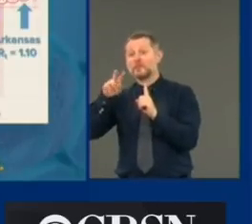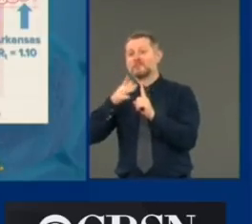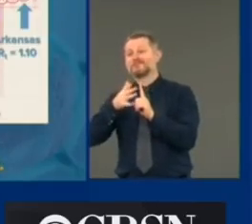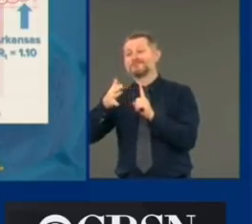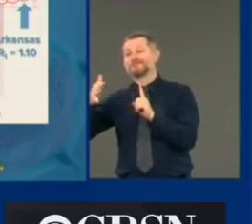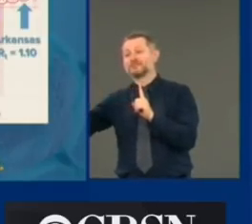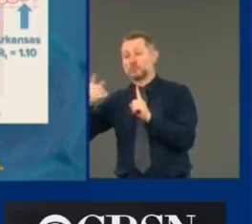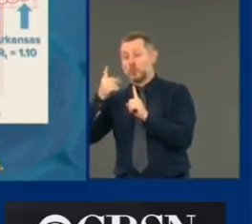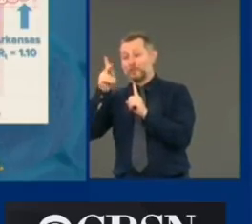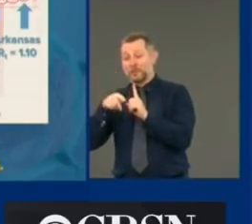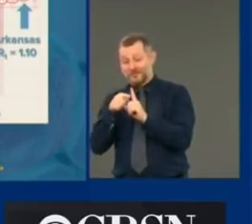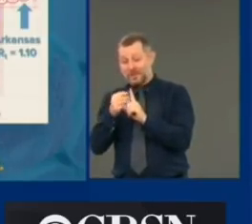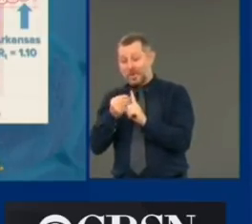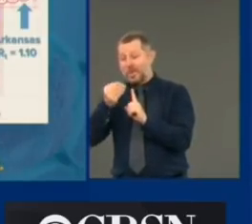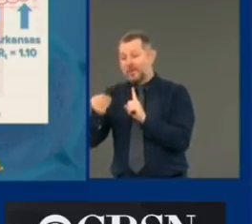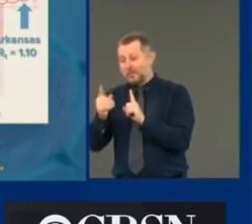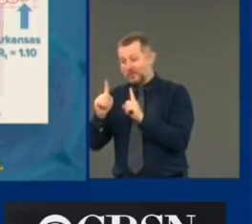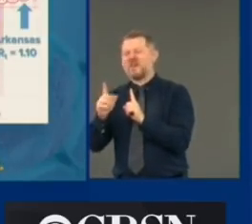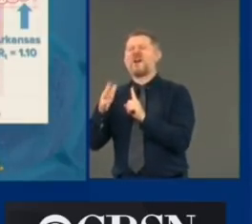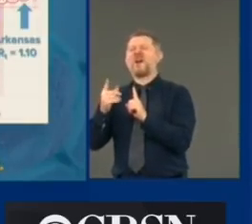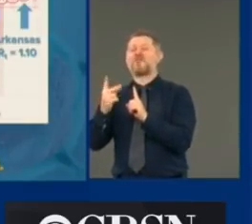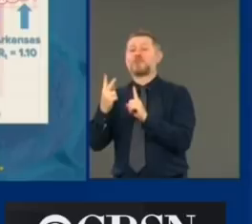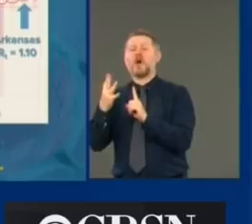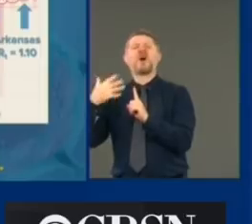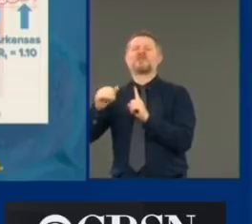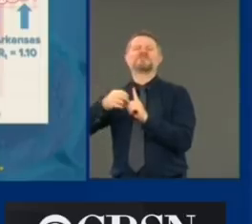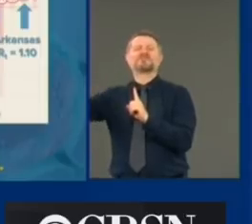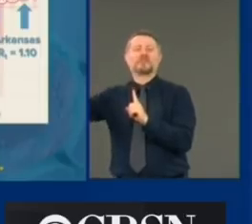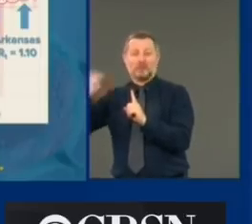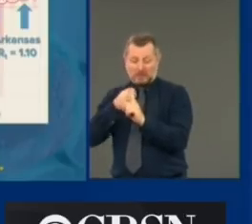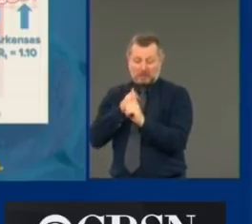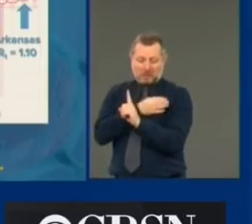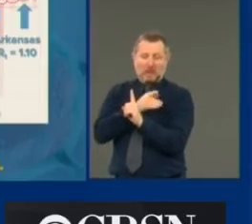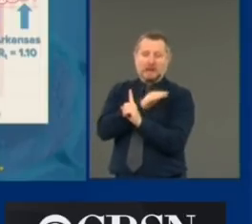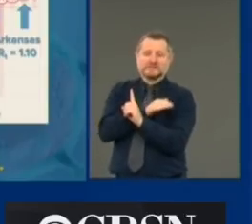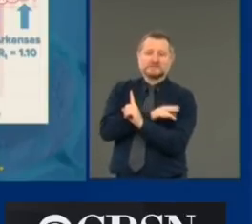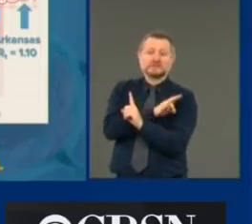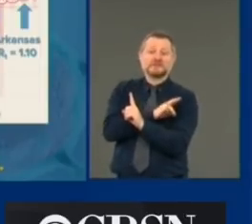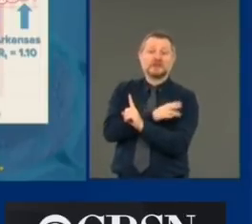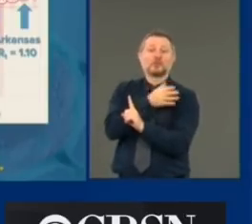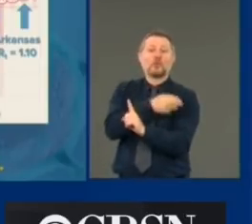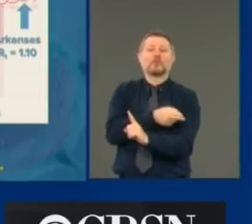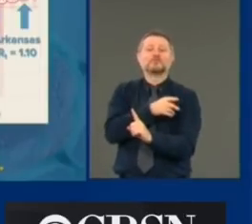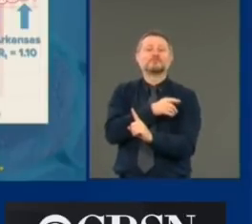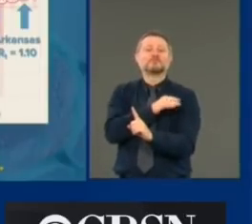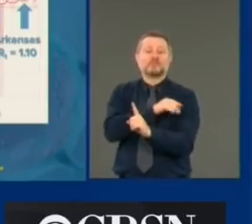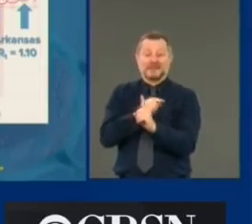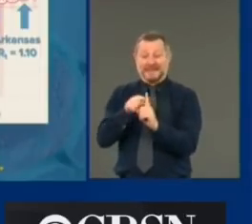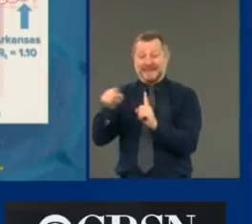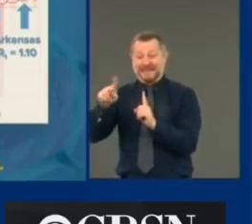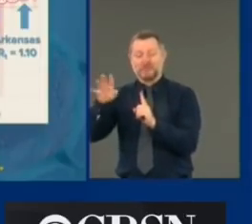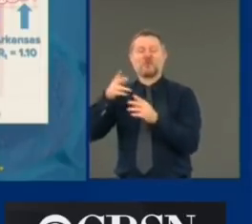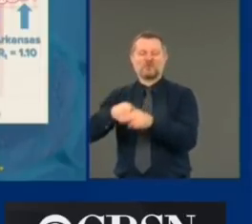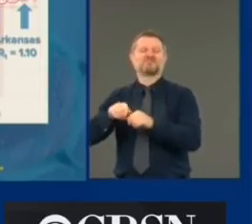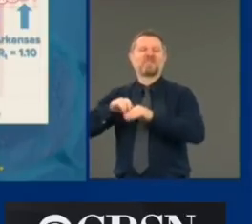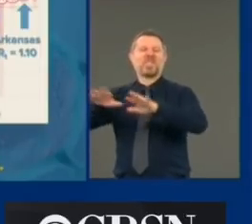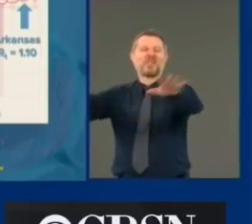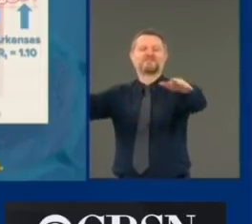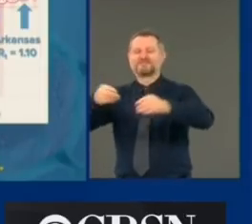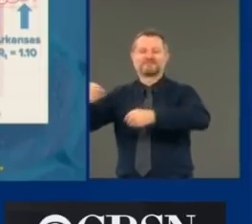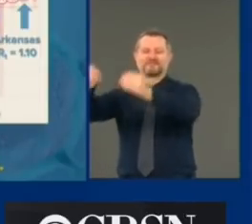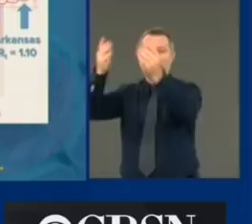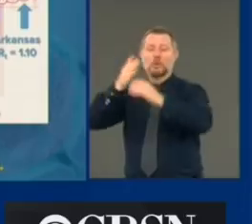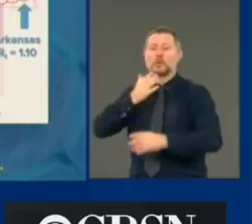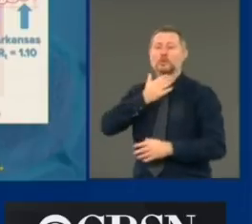is infecting more than one other person, that's what they call outbreak. It means you've lost control of